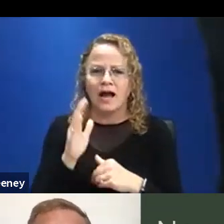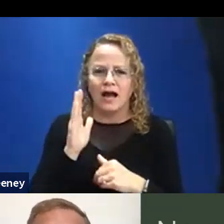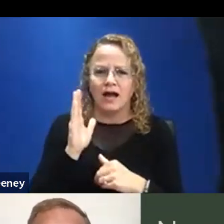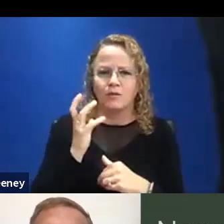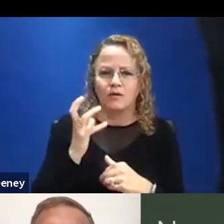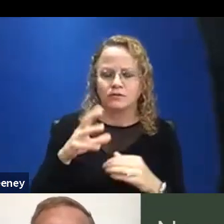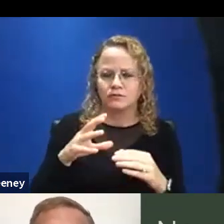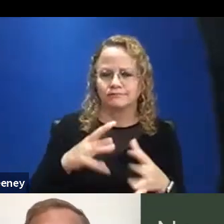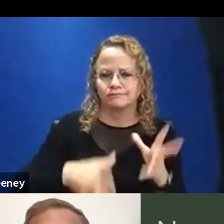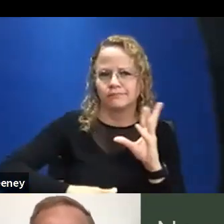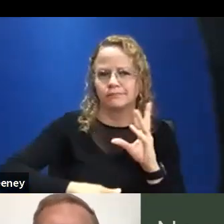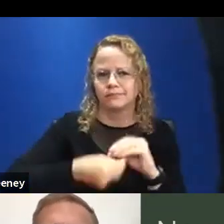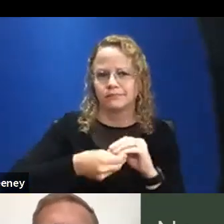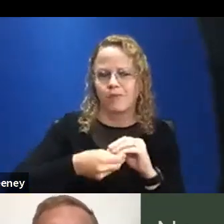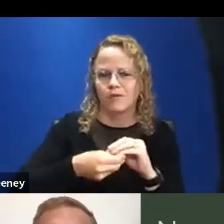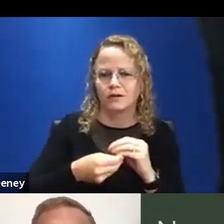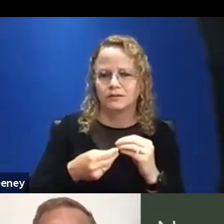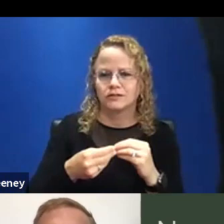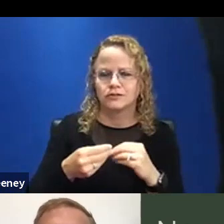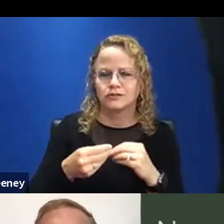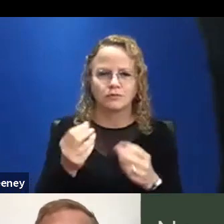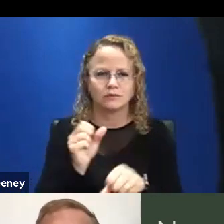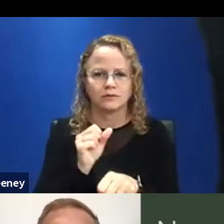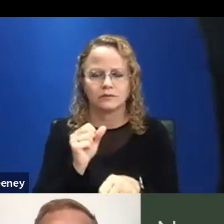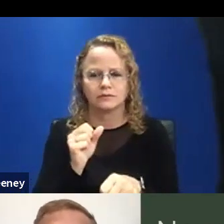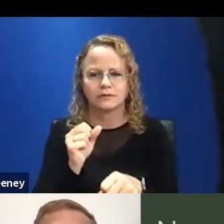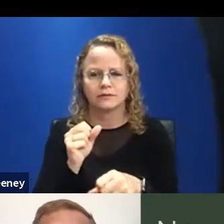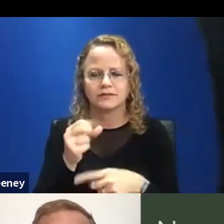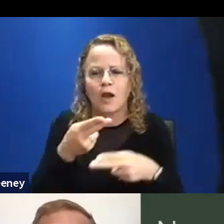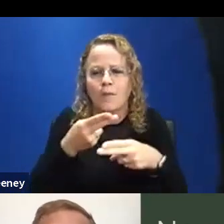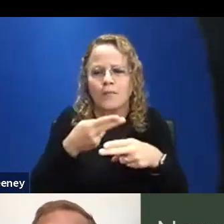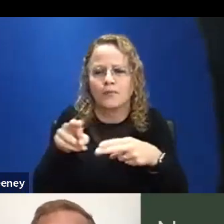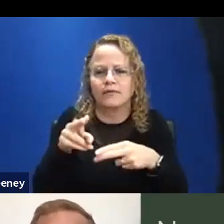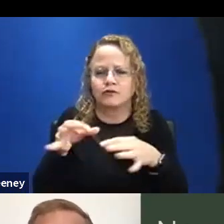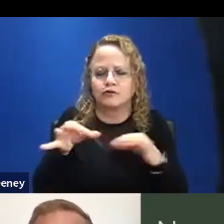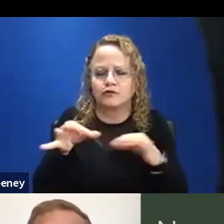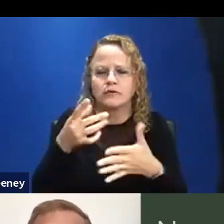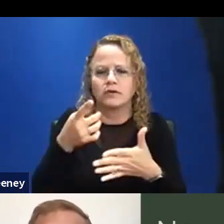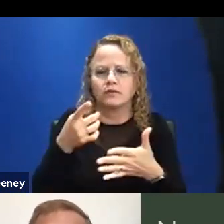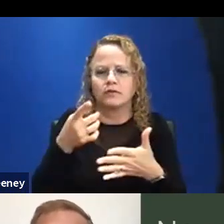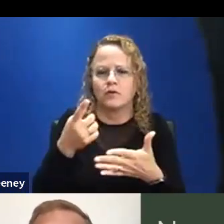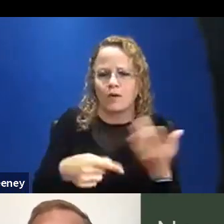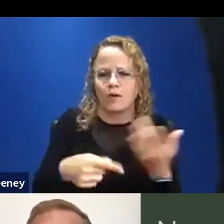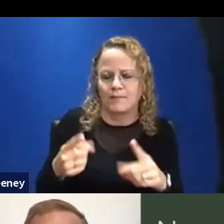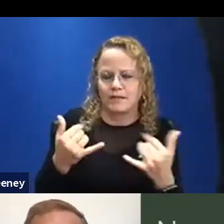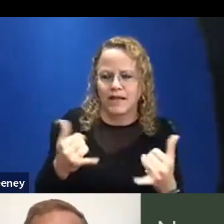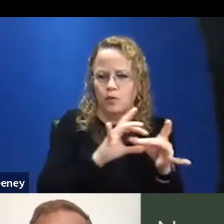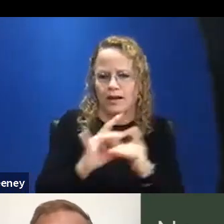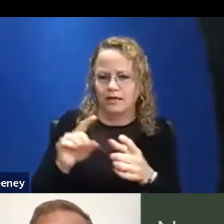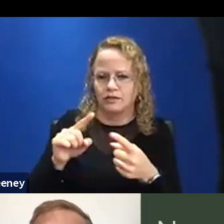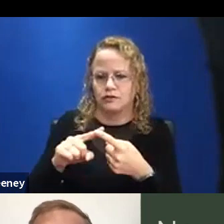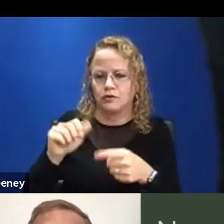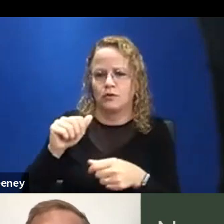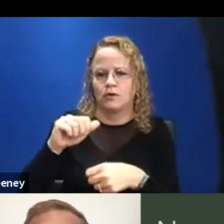groundwork of kind of all right, here's a snapshot of where we are as it relates to the pandemic, and where are we